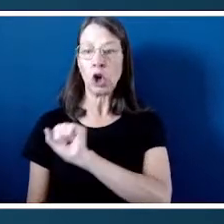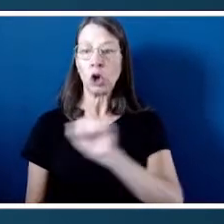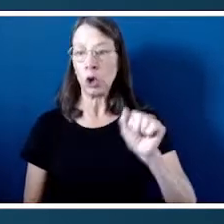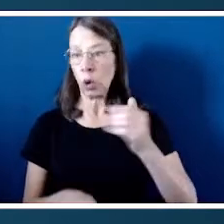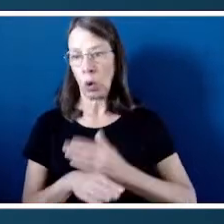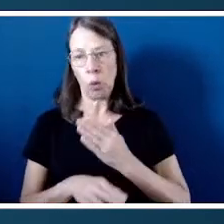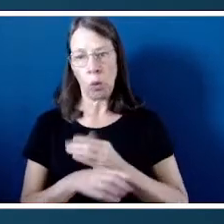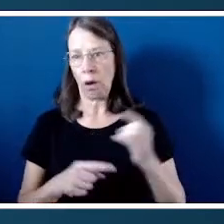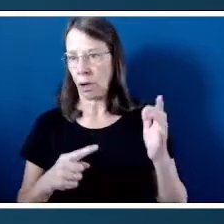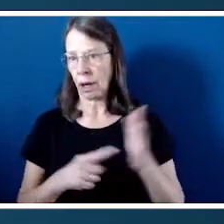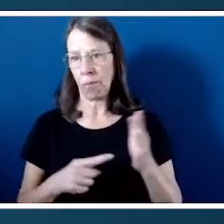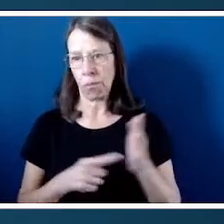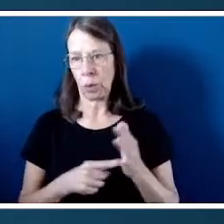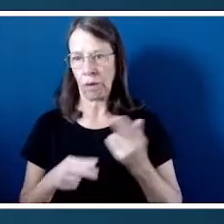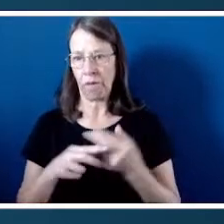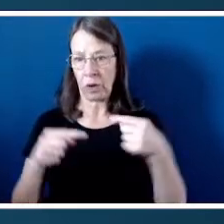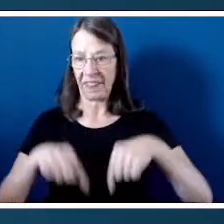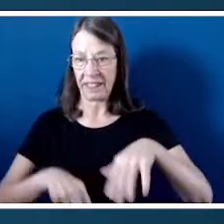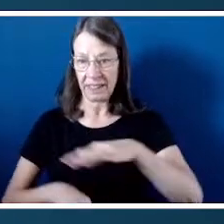before.